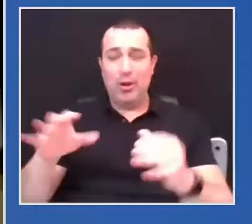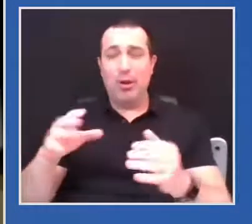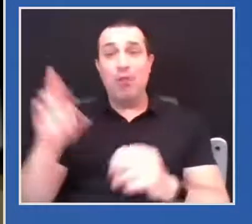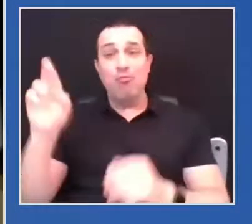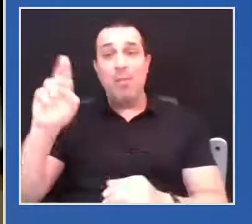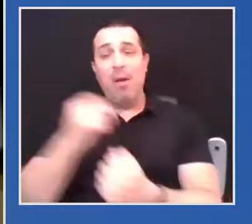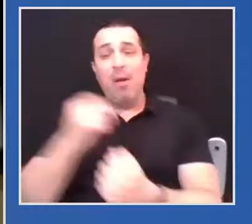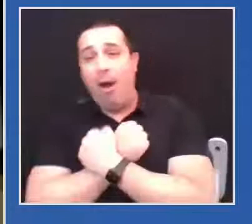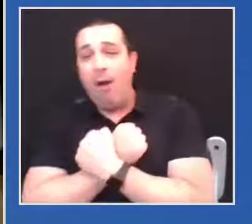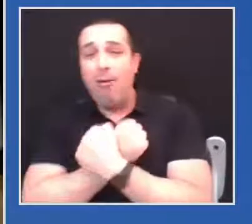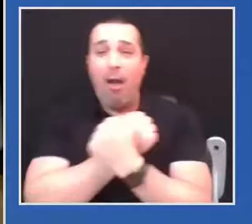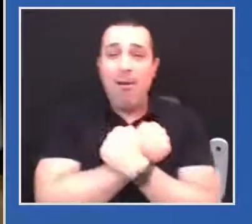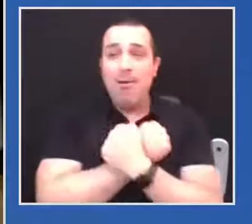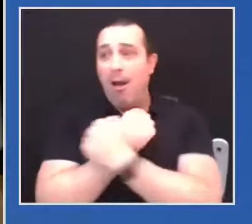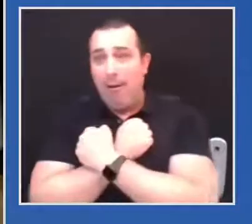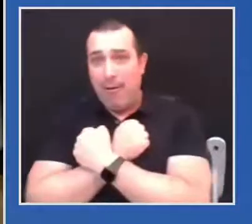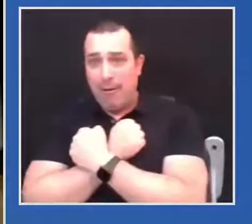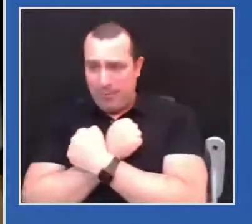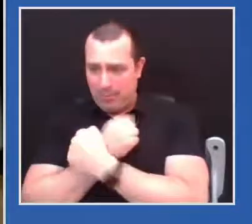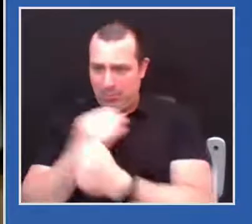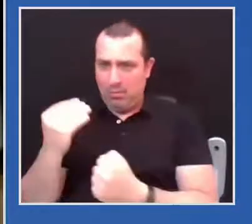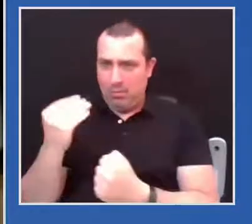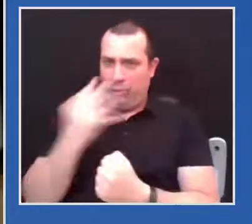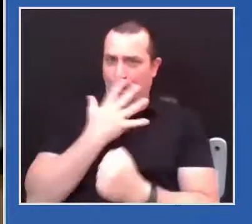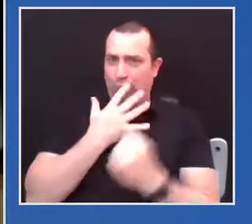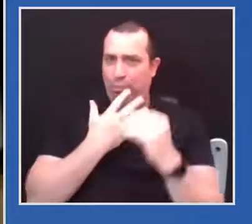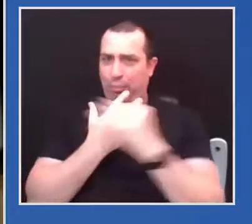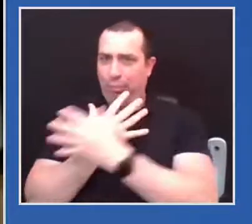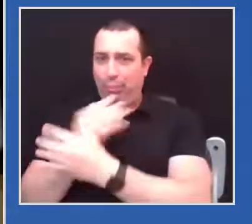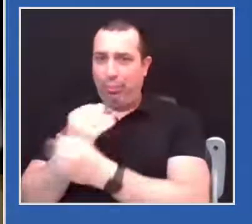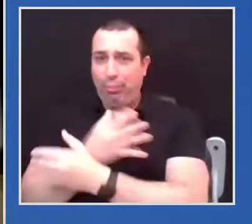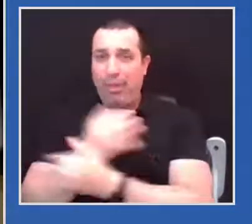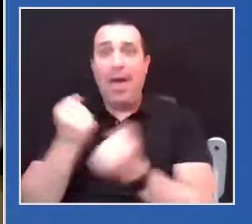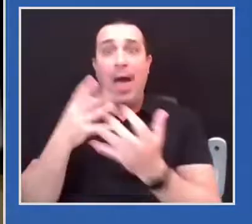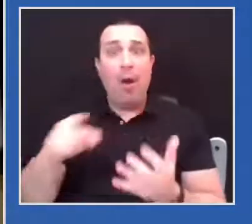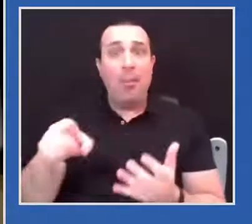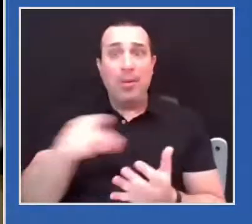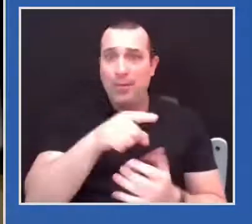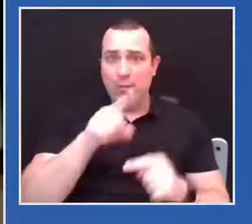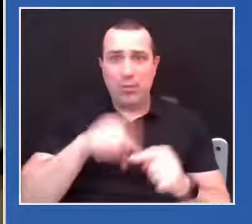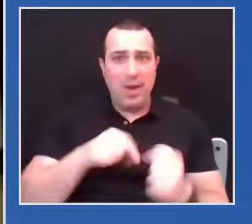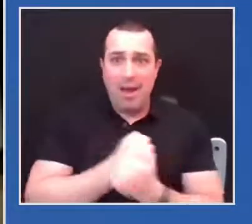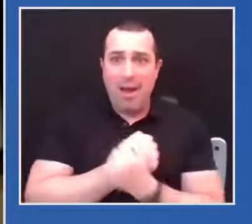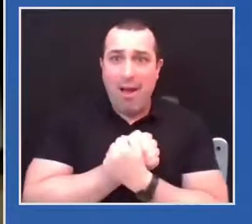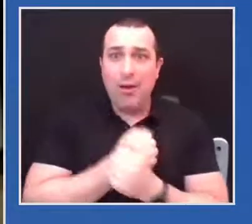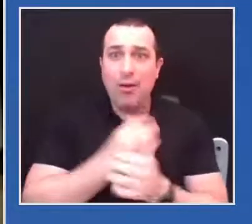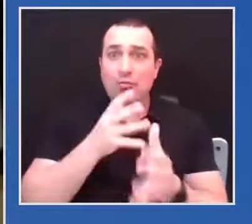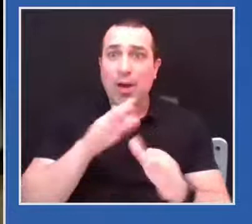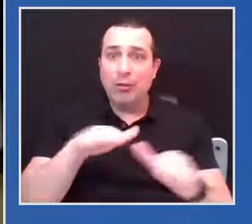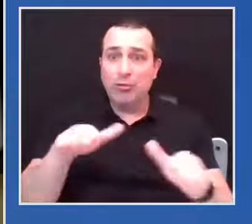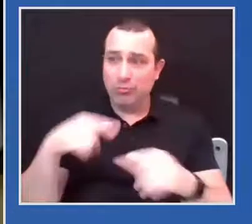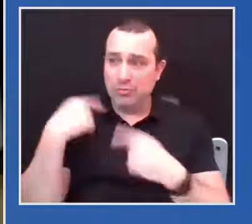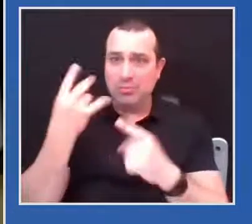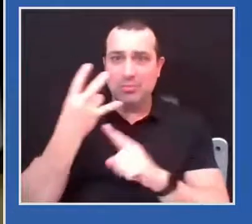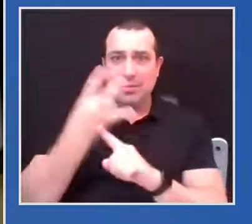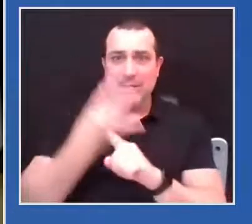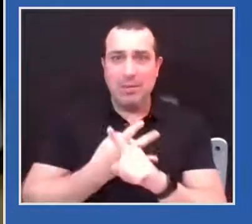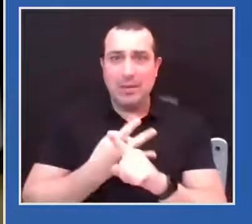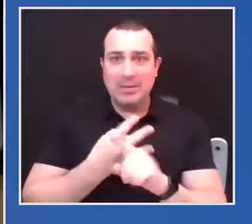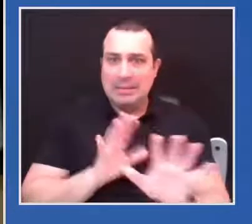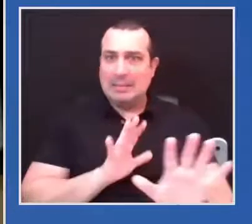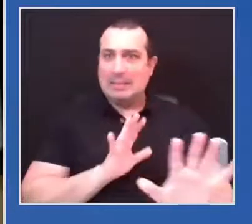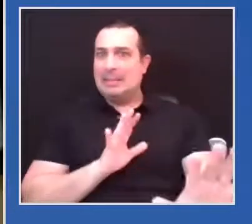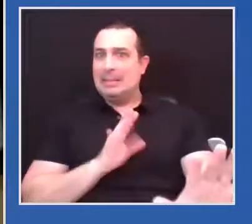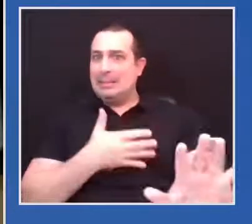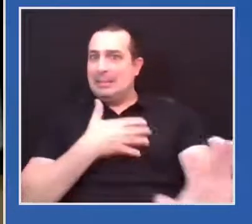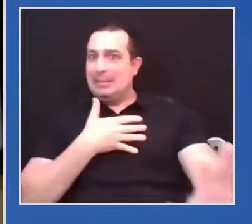consequences. How many of you have been unable to hug your grandkids in the last 7 months? I got 6